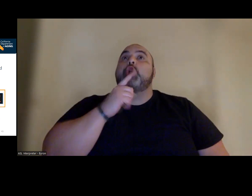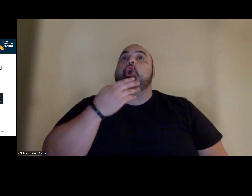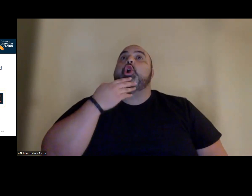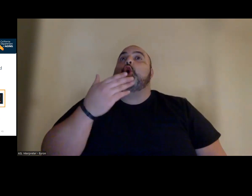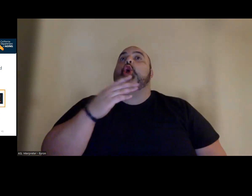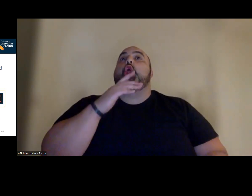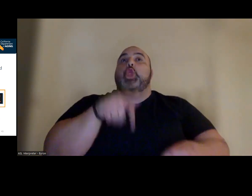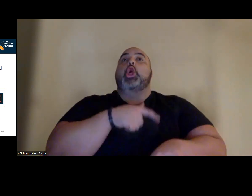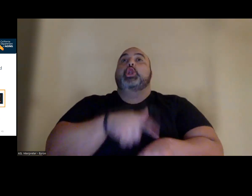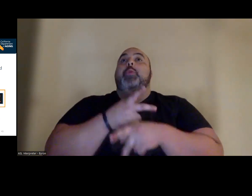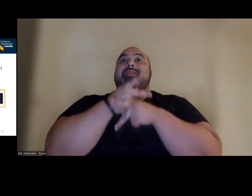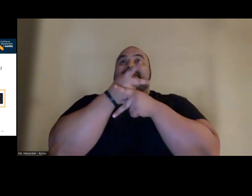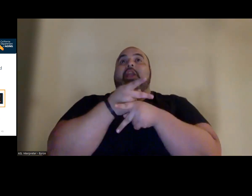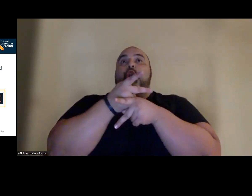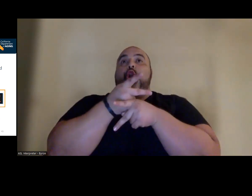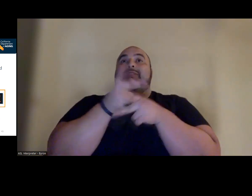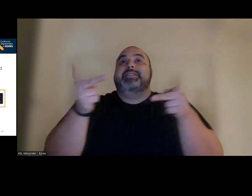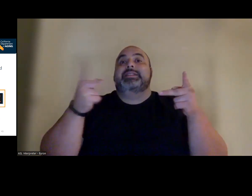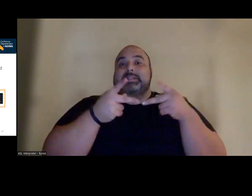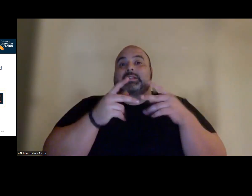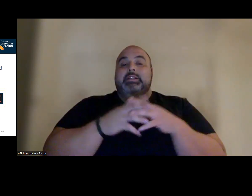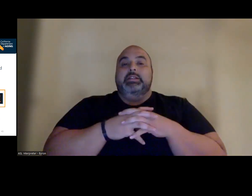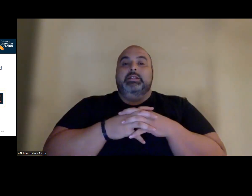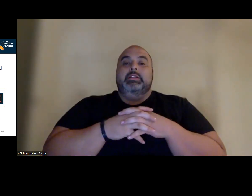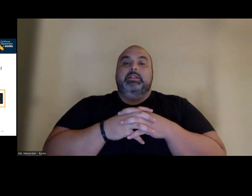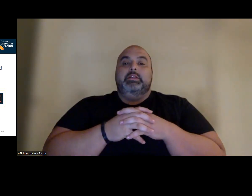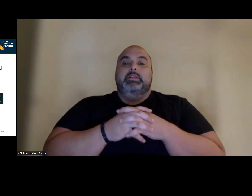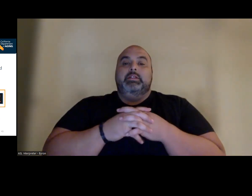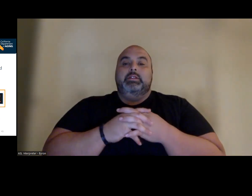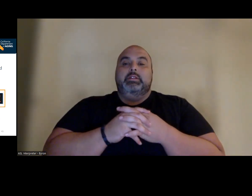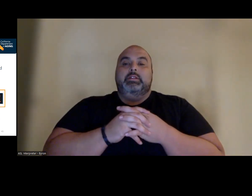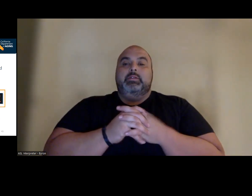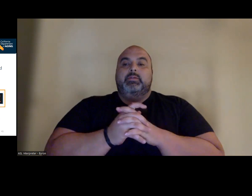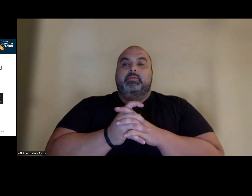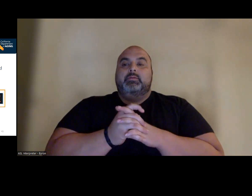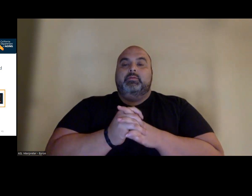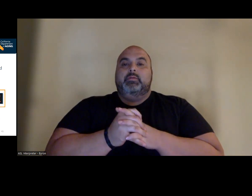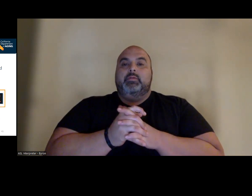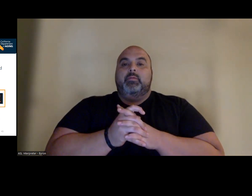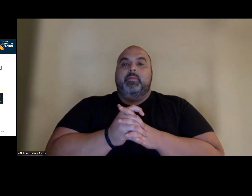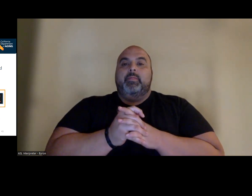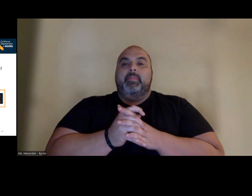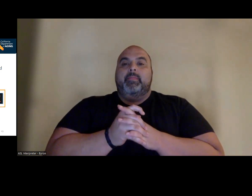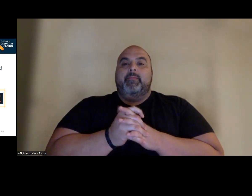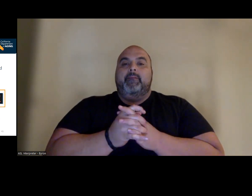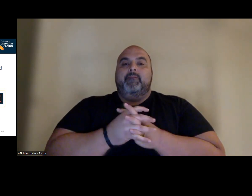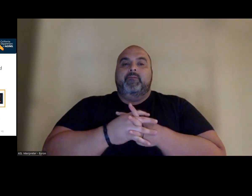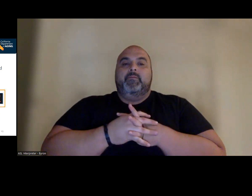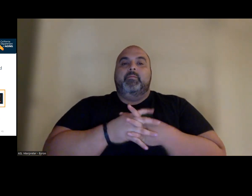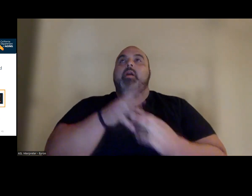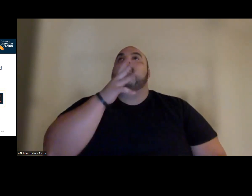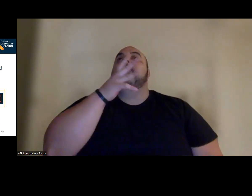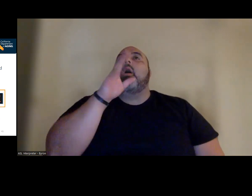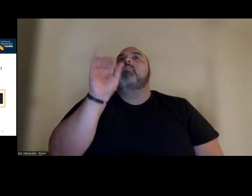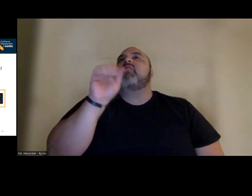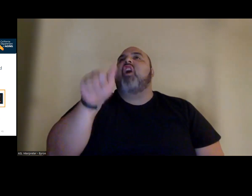-term care facility. Um, my mom, like so many others